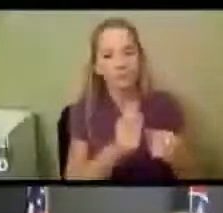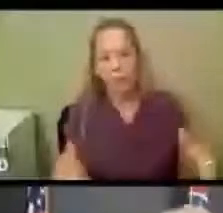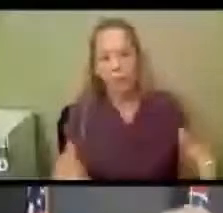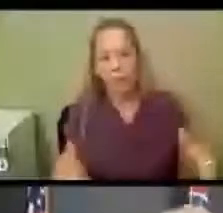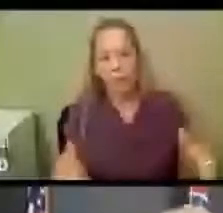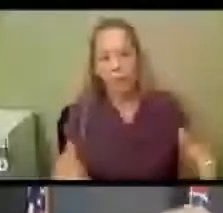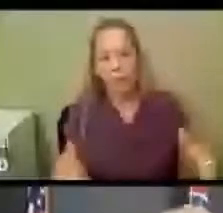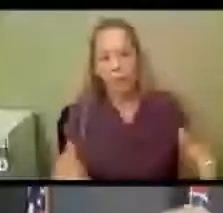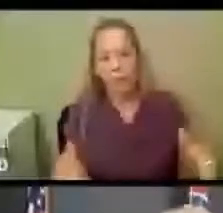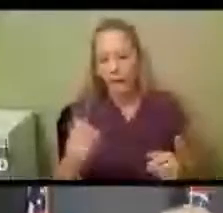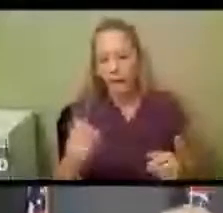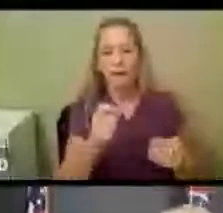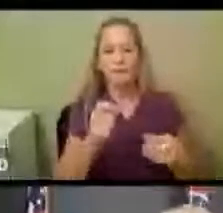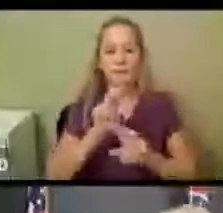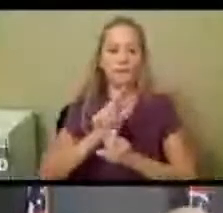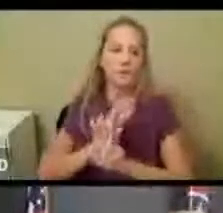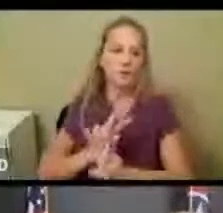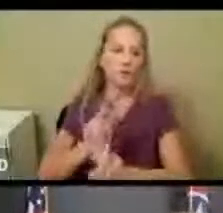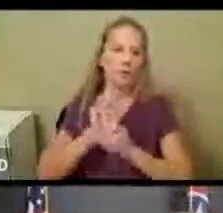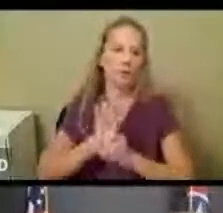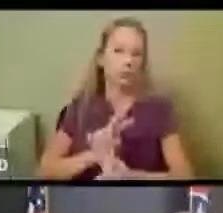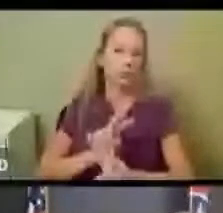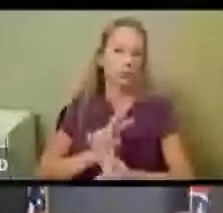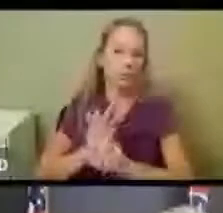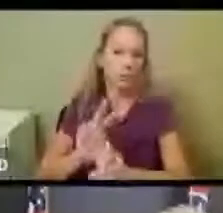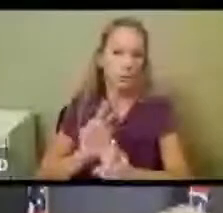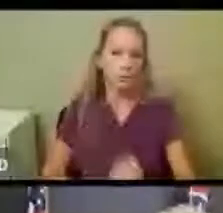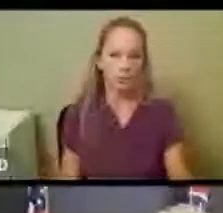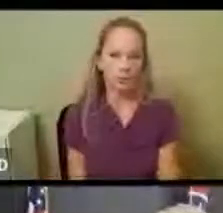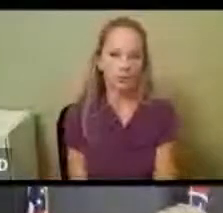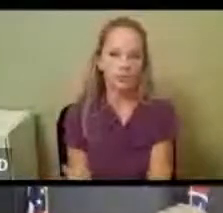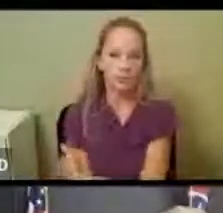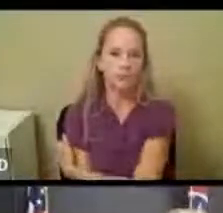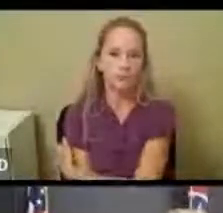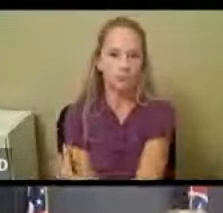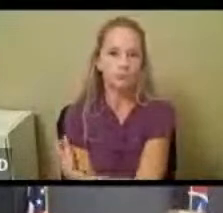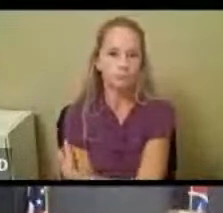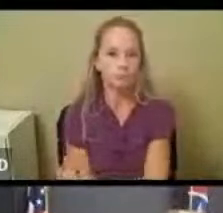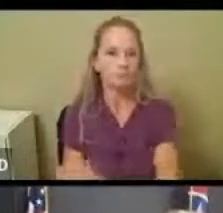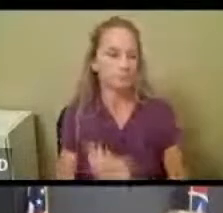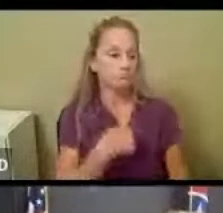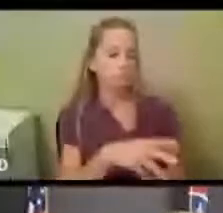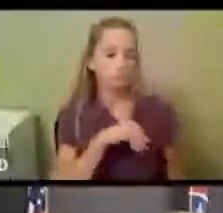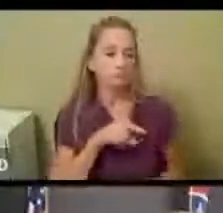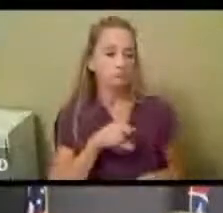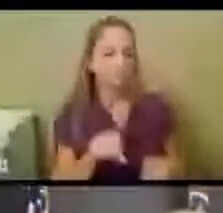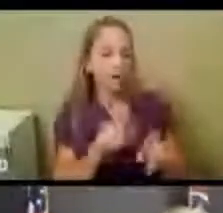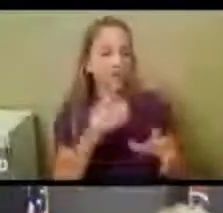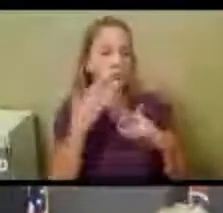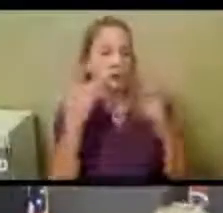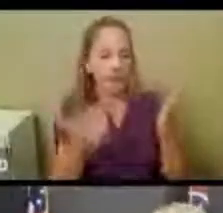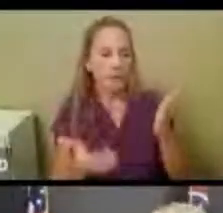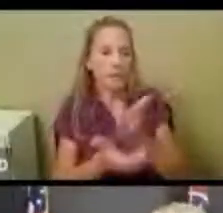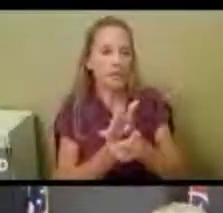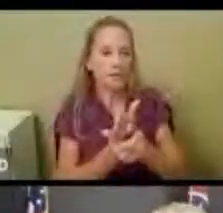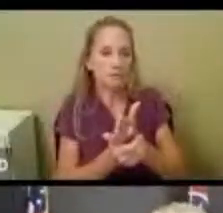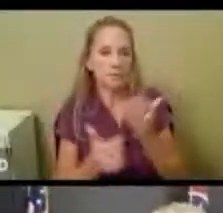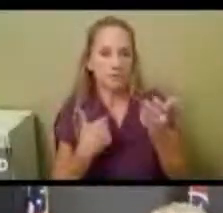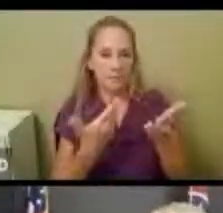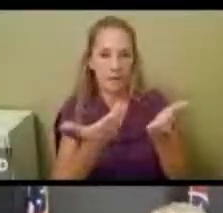and funerals. Okay. I would accept that as a friendly amendment and ask that we do so.